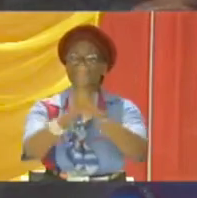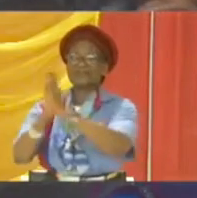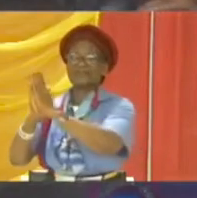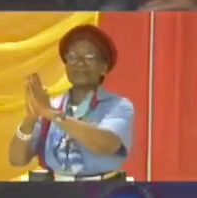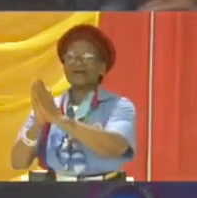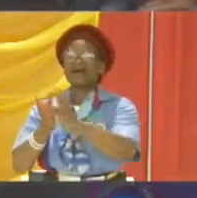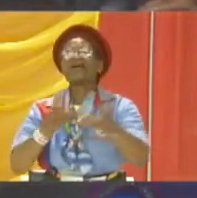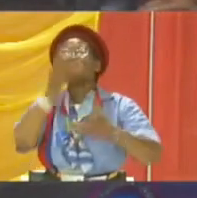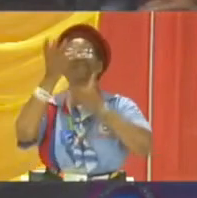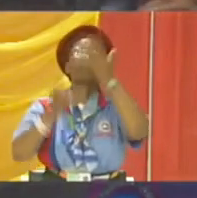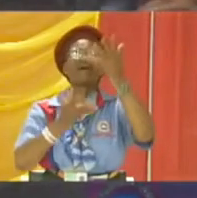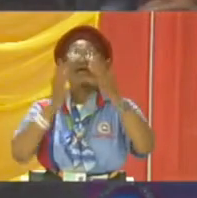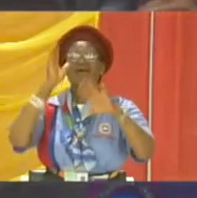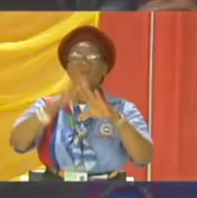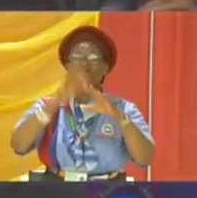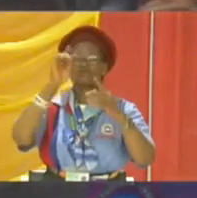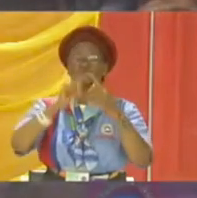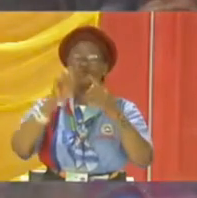Cry unto Him.